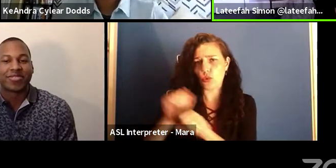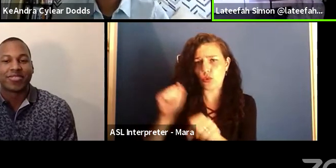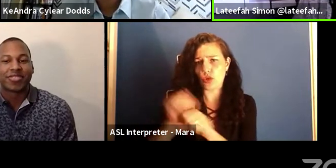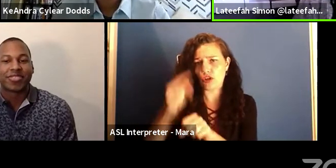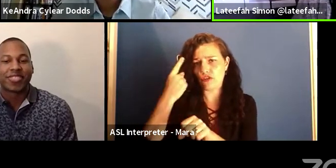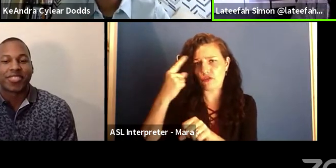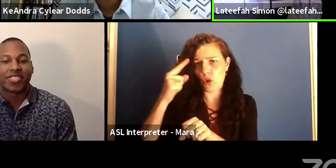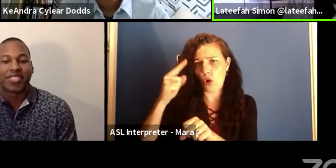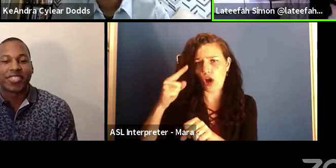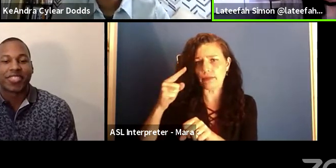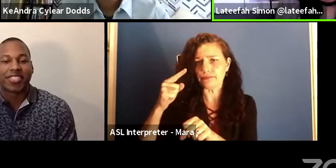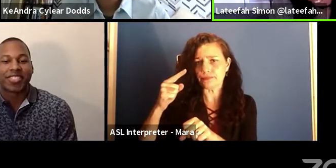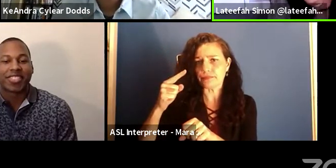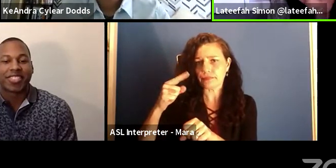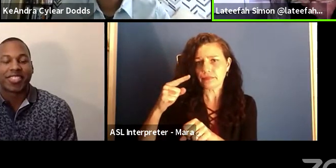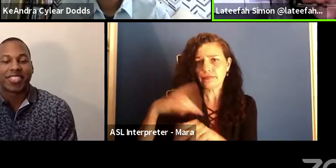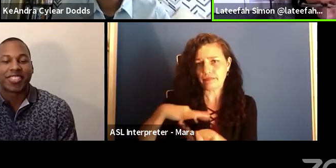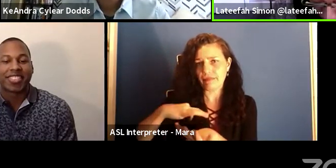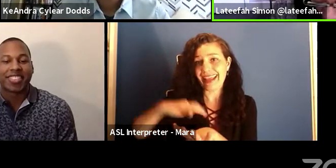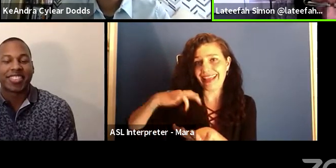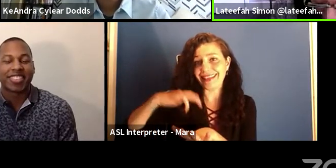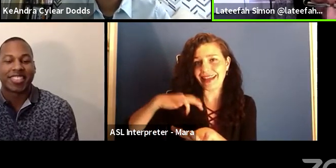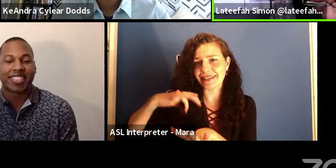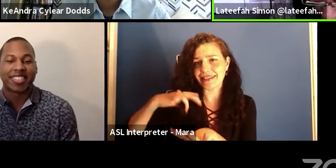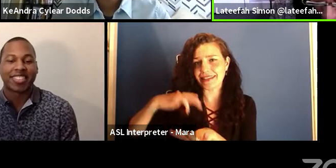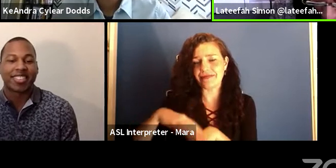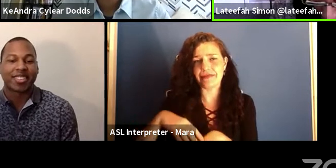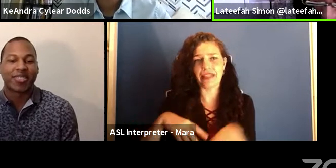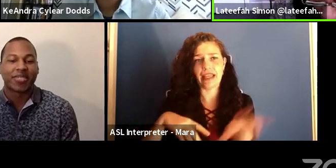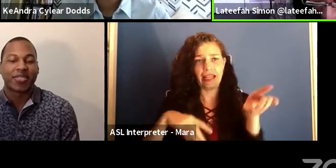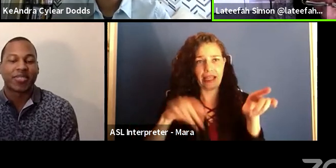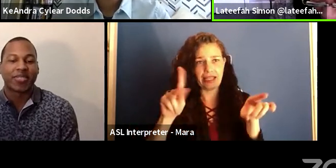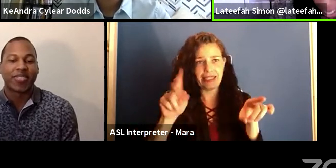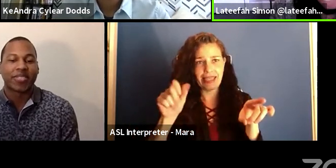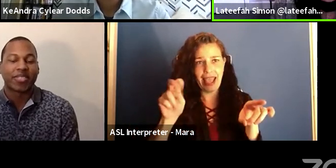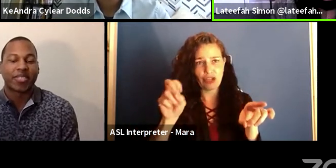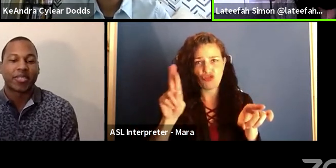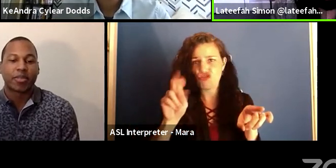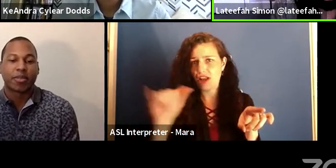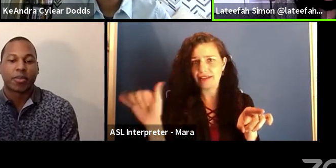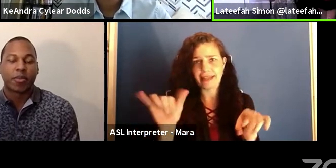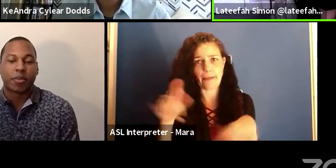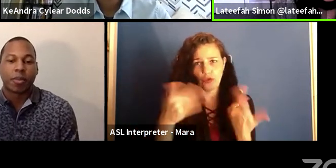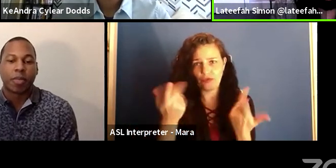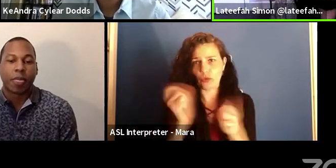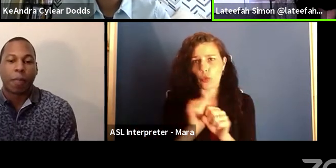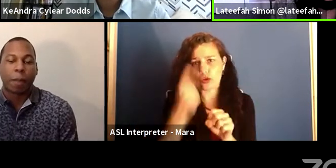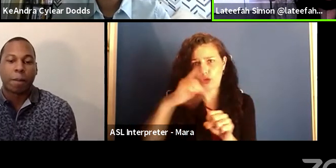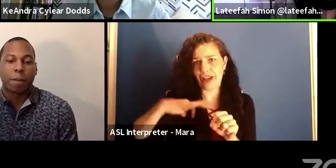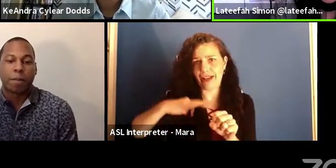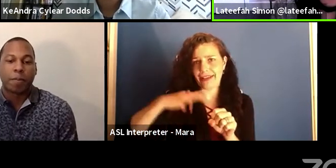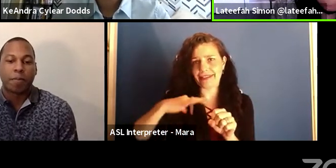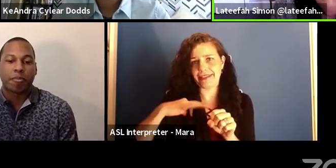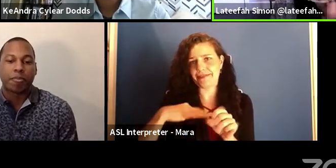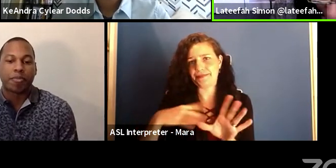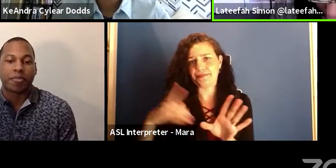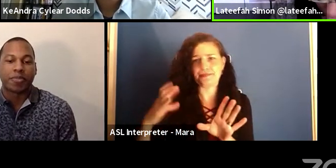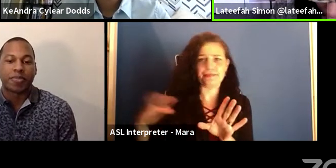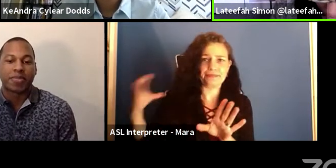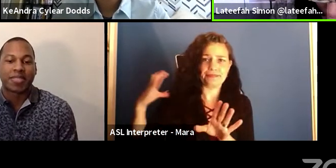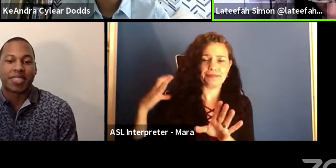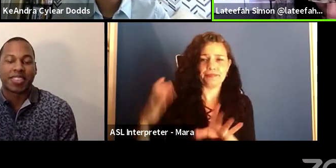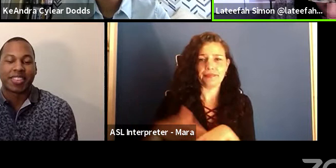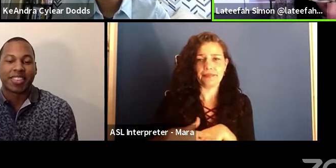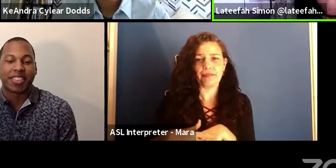and also, you know, Keandra, you've worked for electeds as well. I am not, because I'm sure some of the staff from BART are on the phone, I'm not